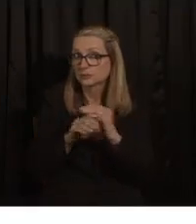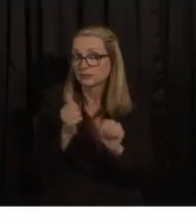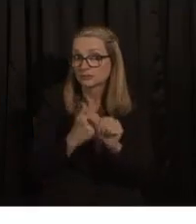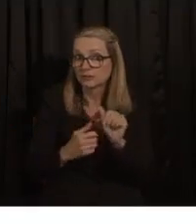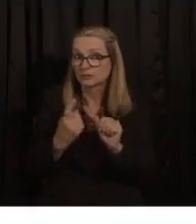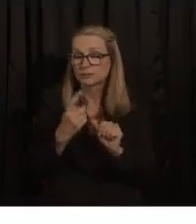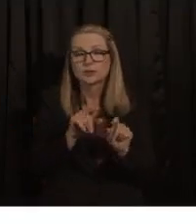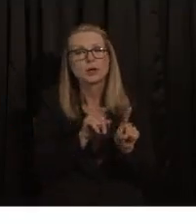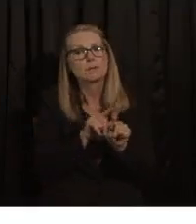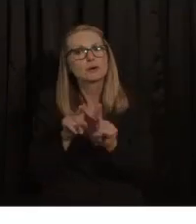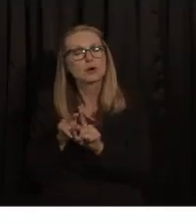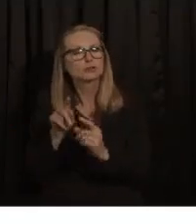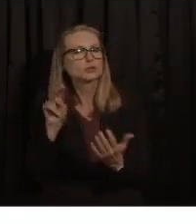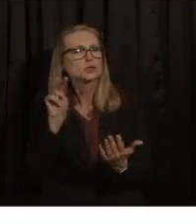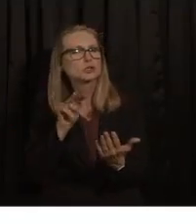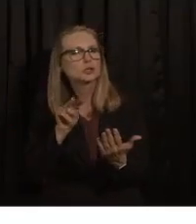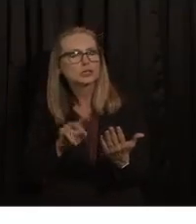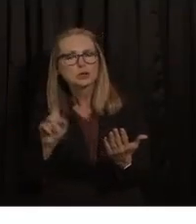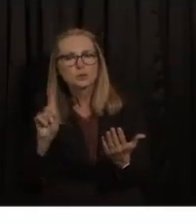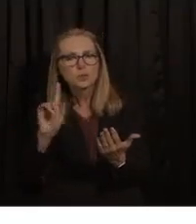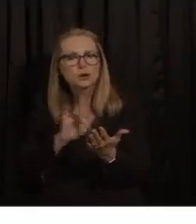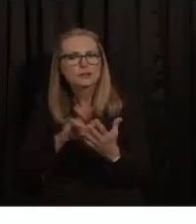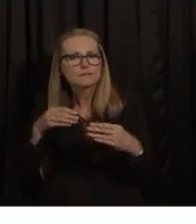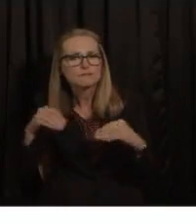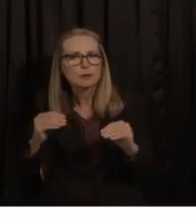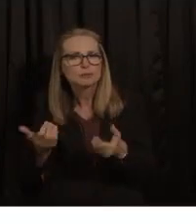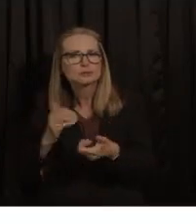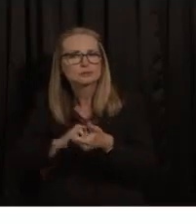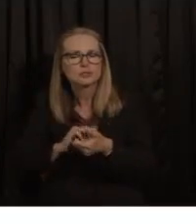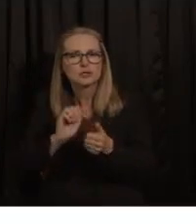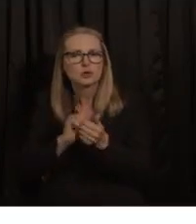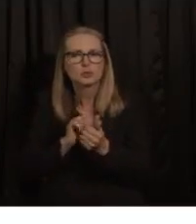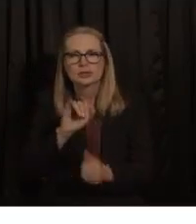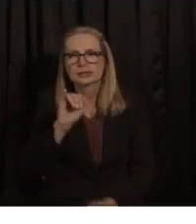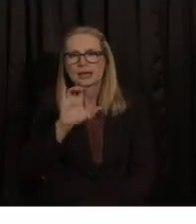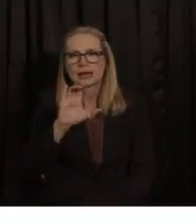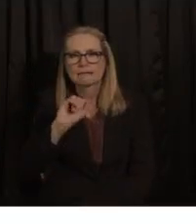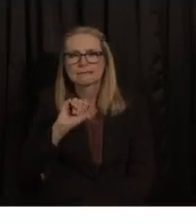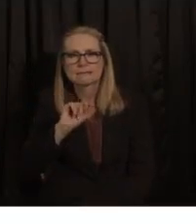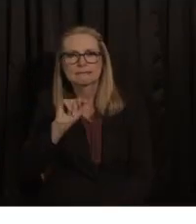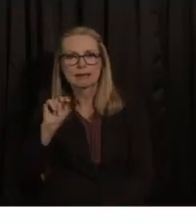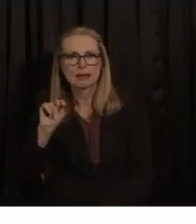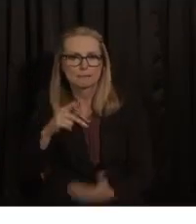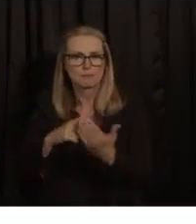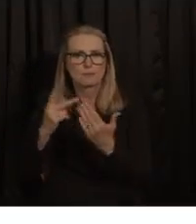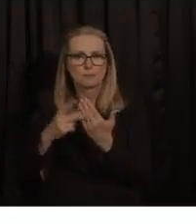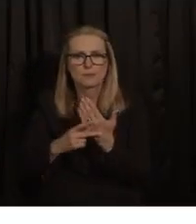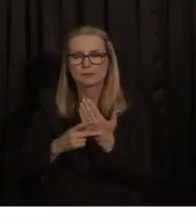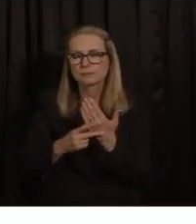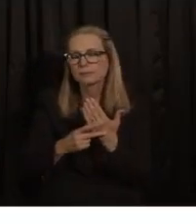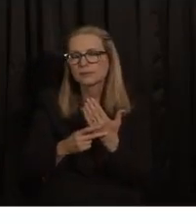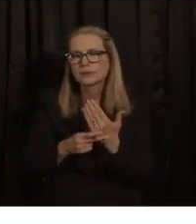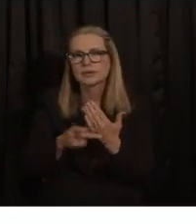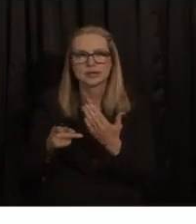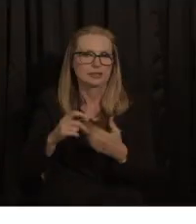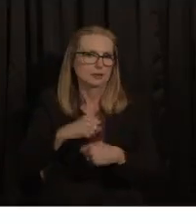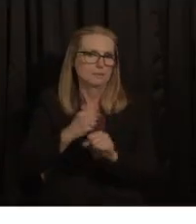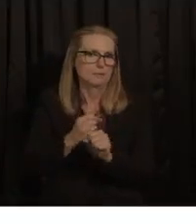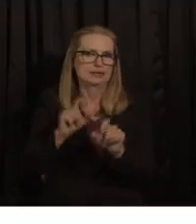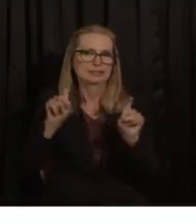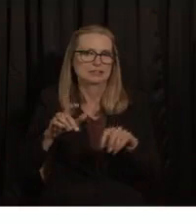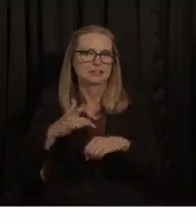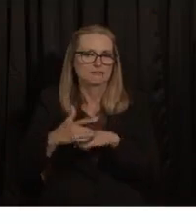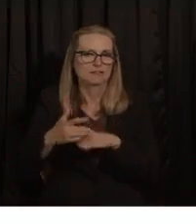gather more information on which pharmacies are participating in the pharmacy ICAT program, which makes the testing available in these